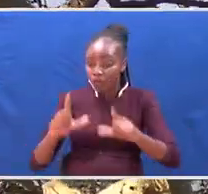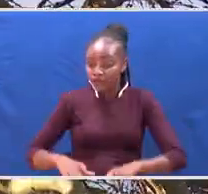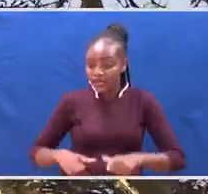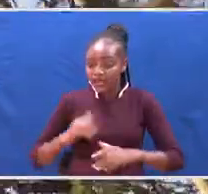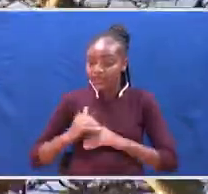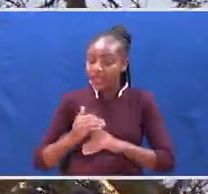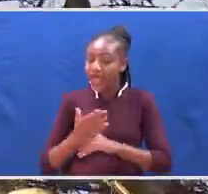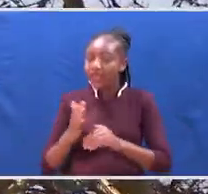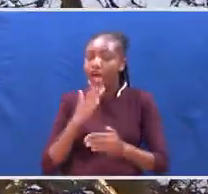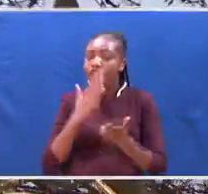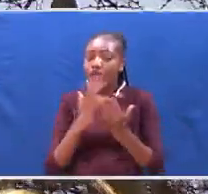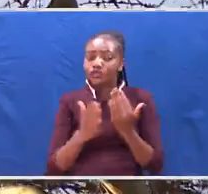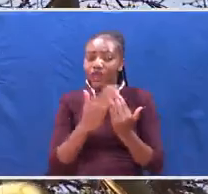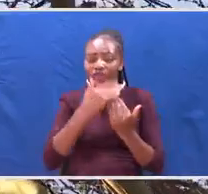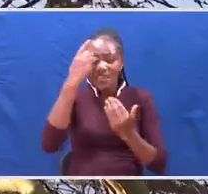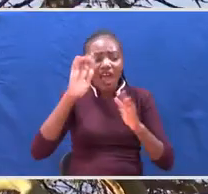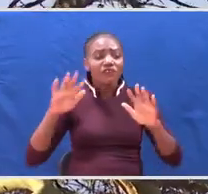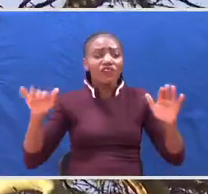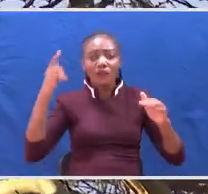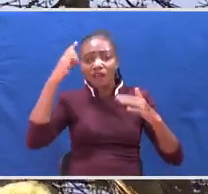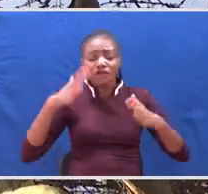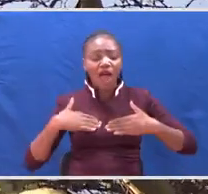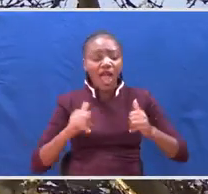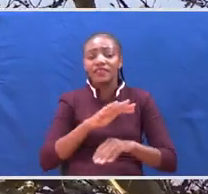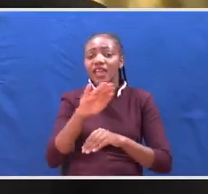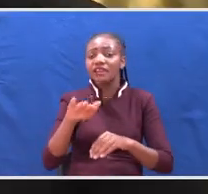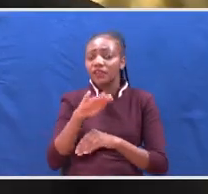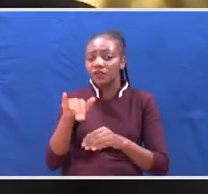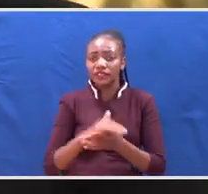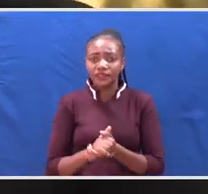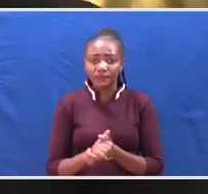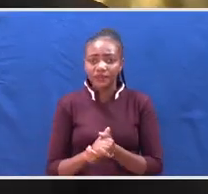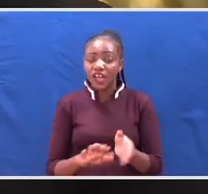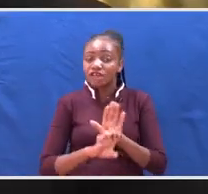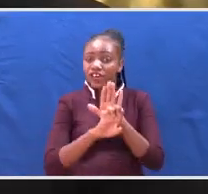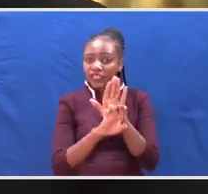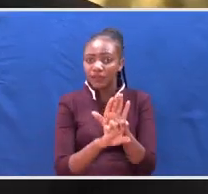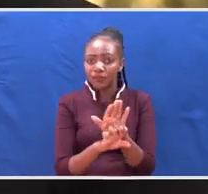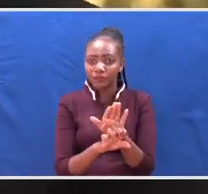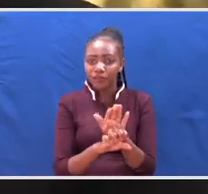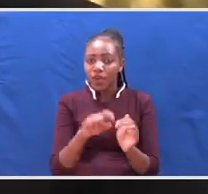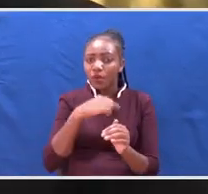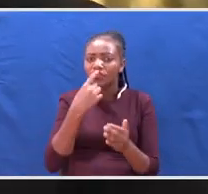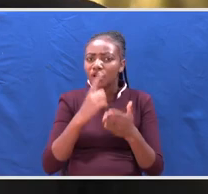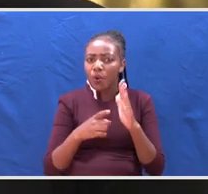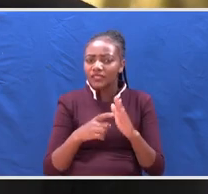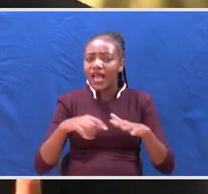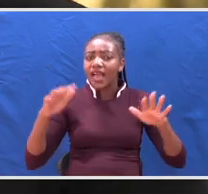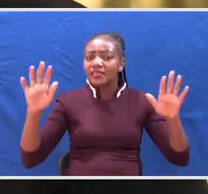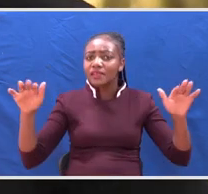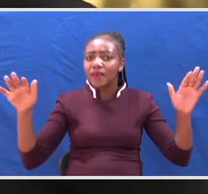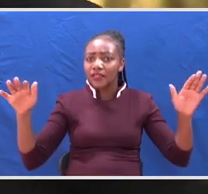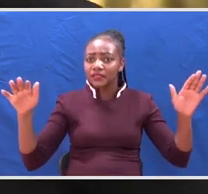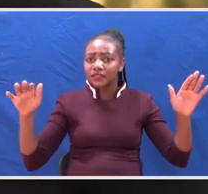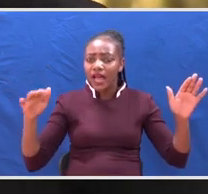conservancies to preserve the birds for a healthy environment. For example, we've said that the vultures, they are